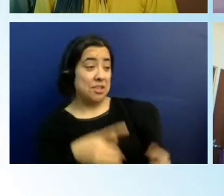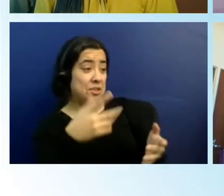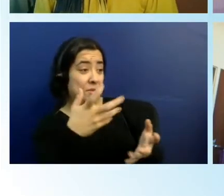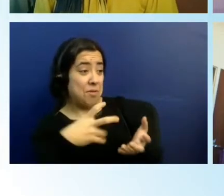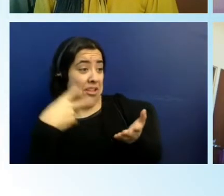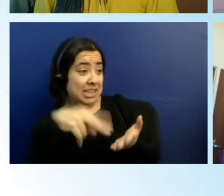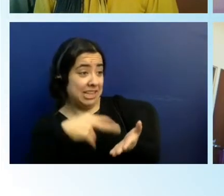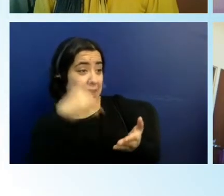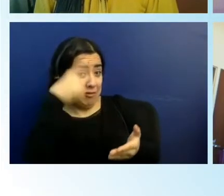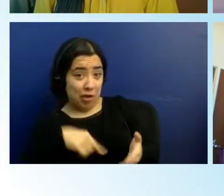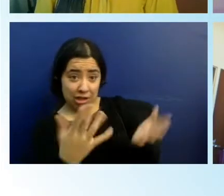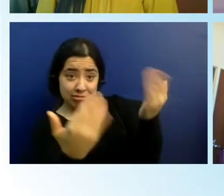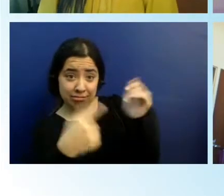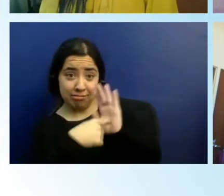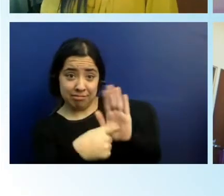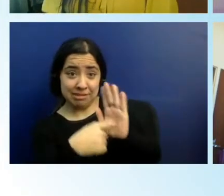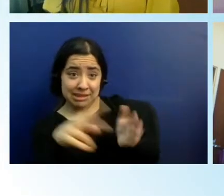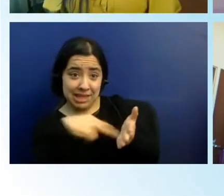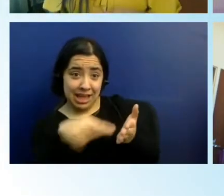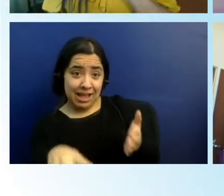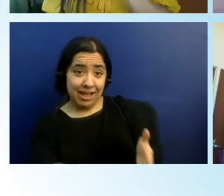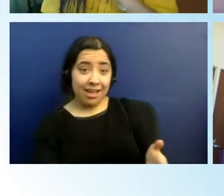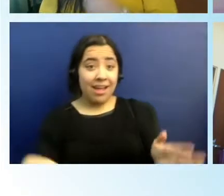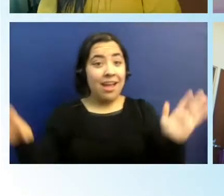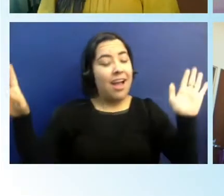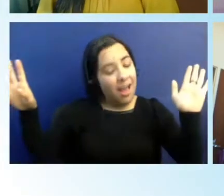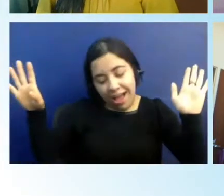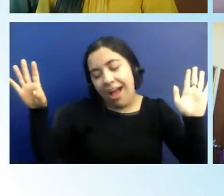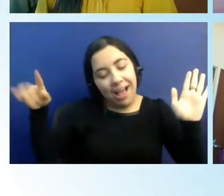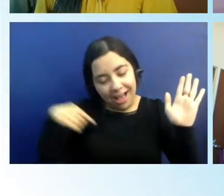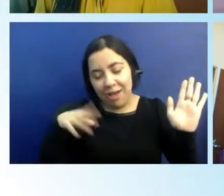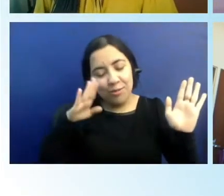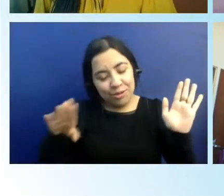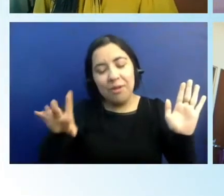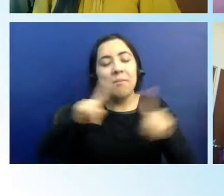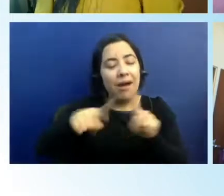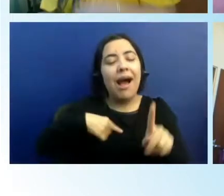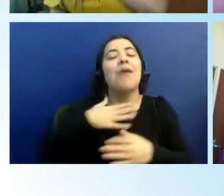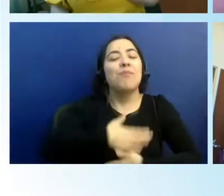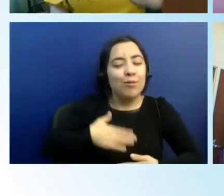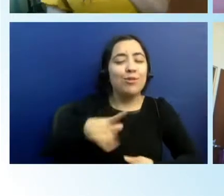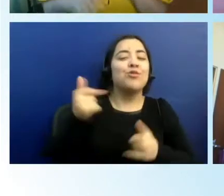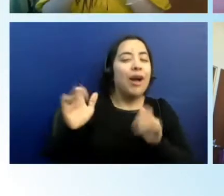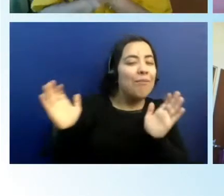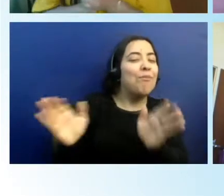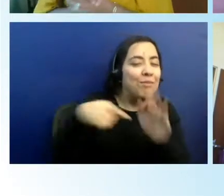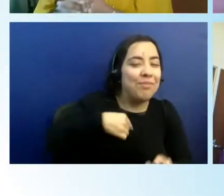You have to do the dance for us, Candace. You have to do the new dance for us. I appreciate you for trying to push